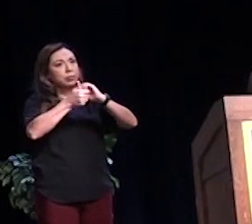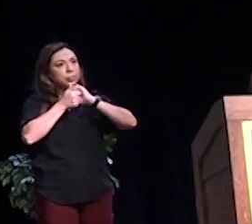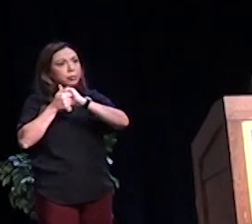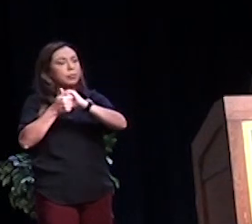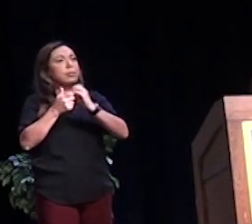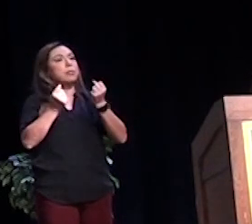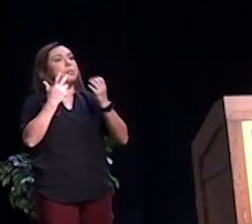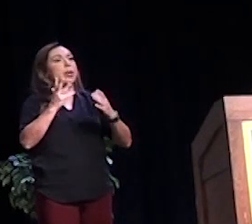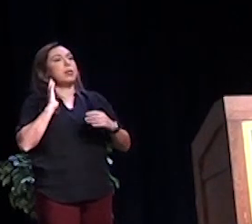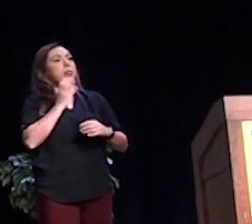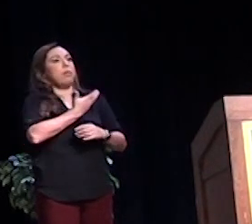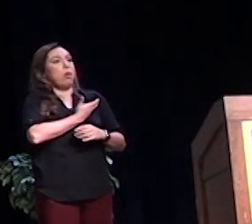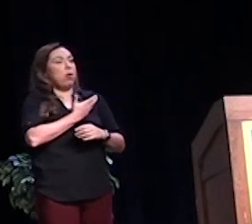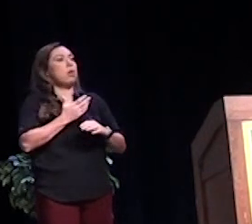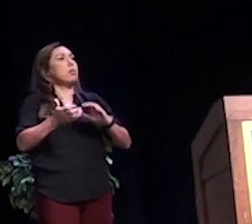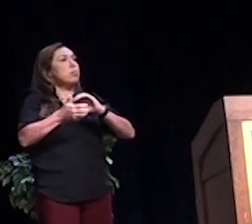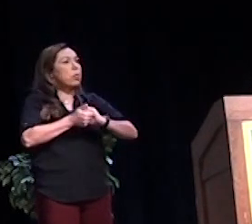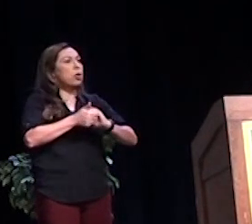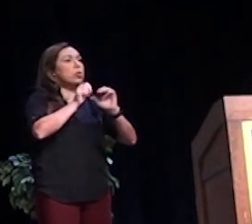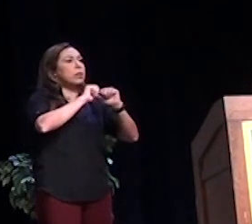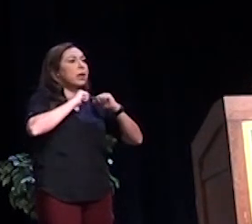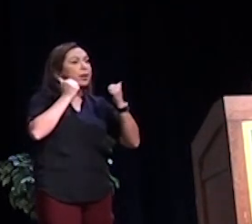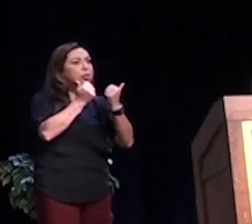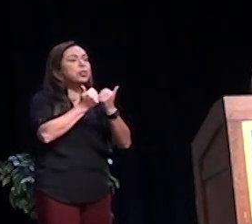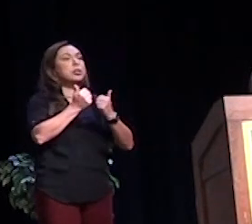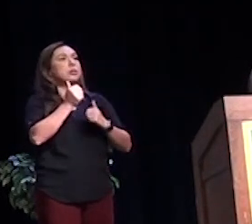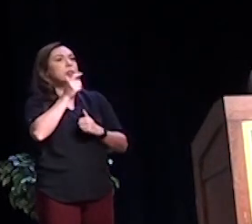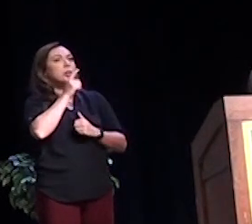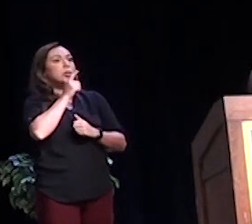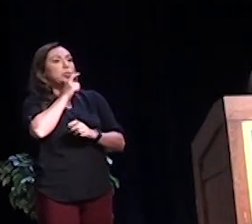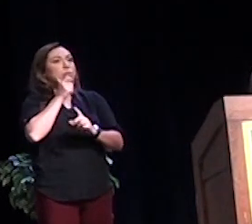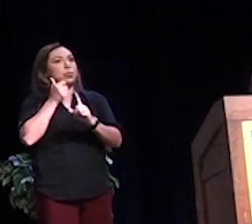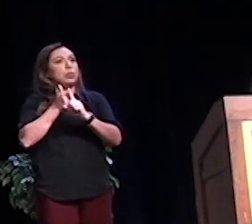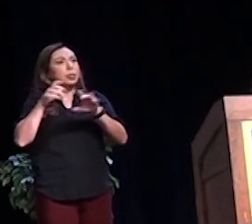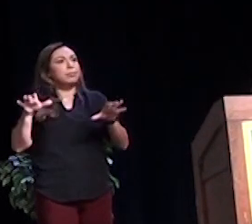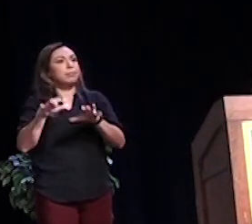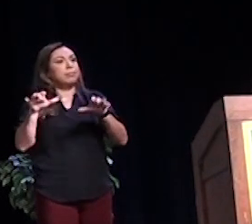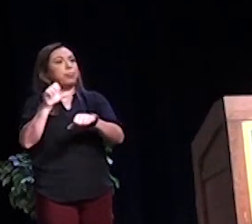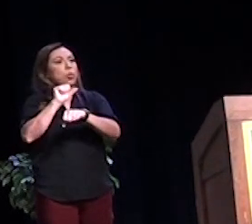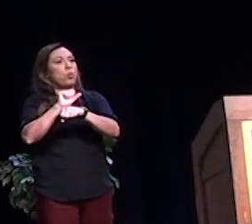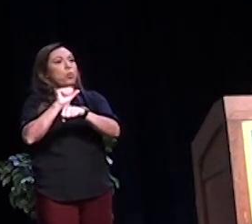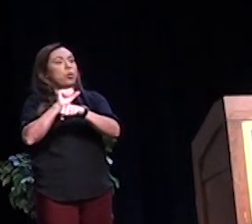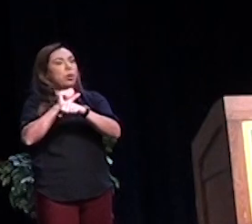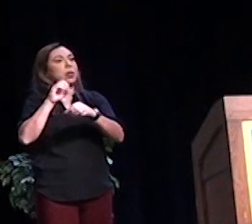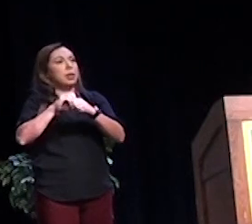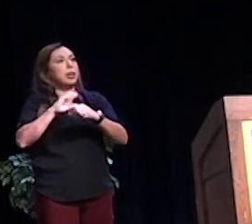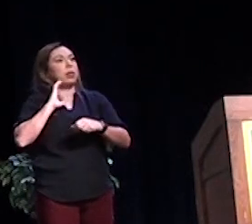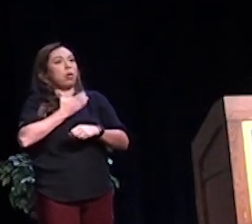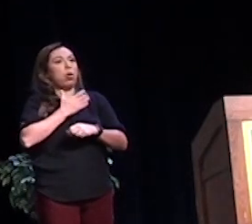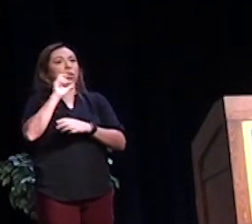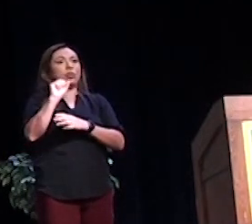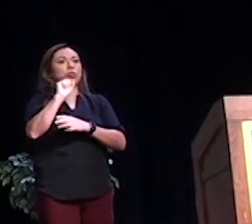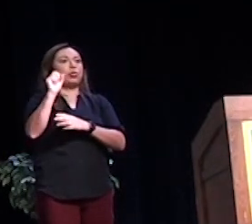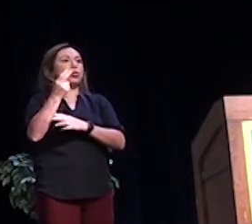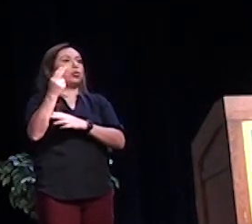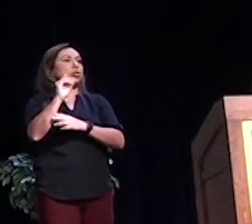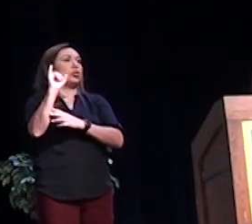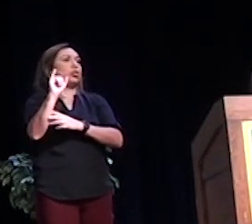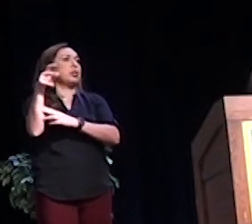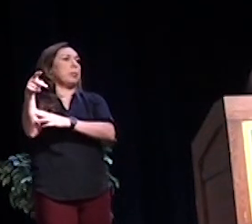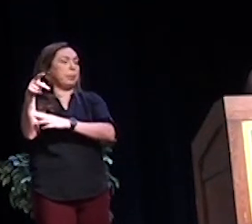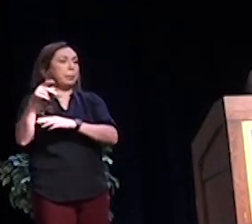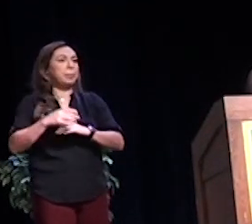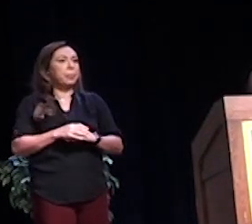as well as many of our community partners and agencies that carry out the work that's outlined in our SHIP. You